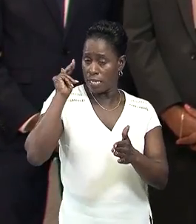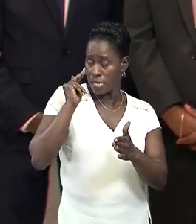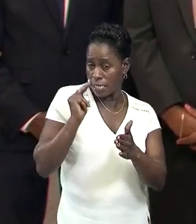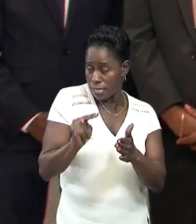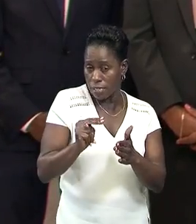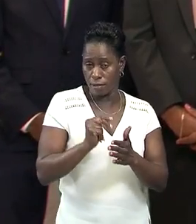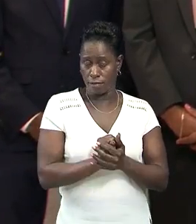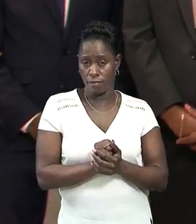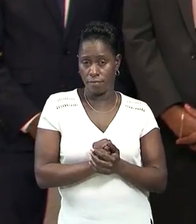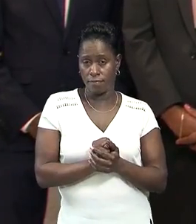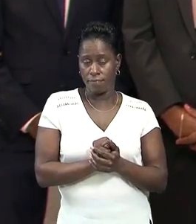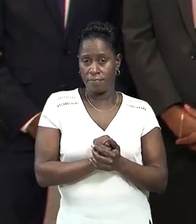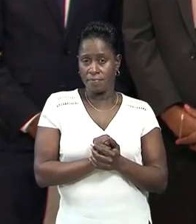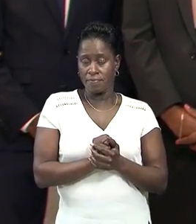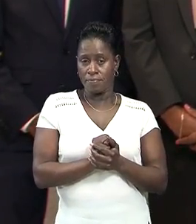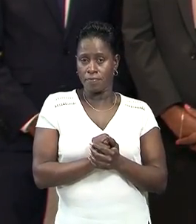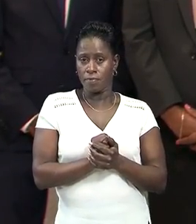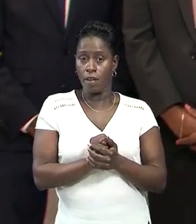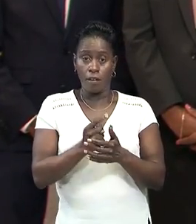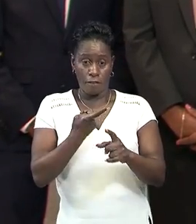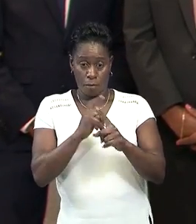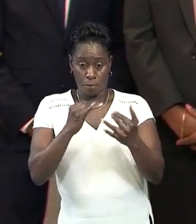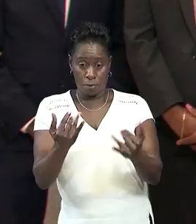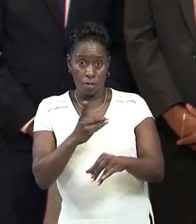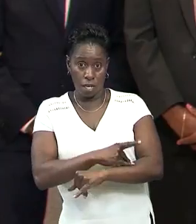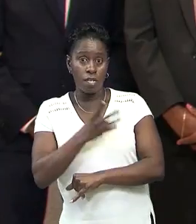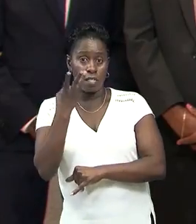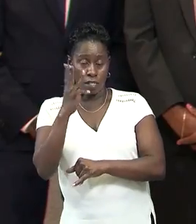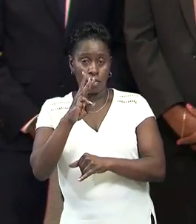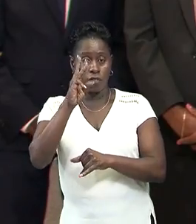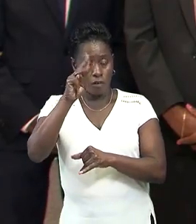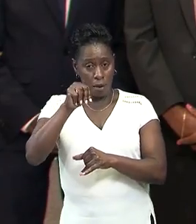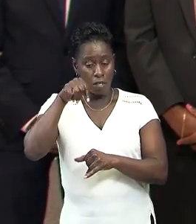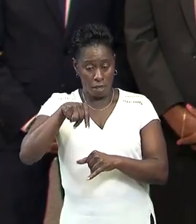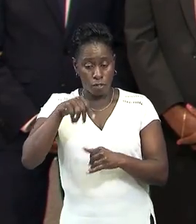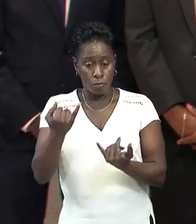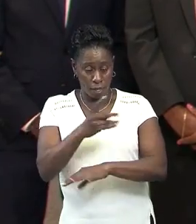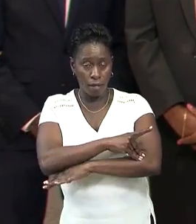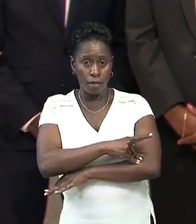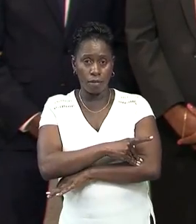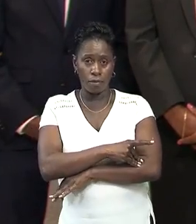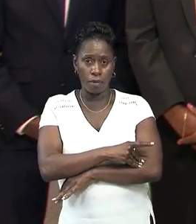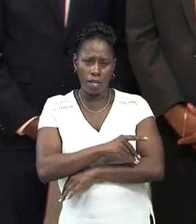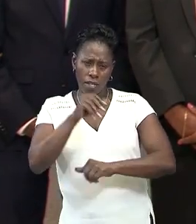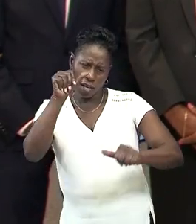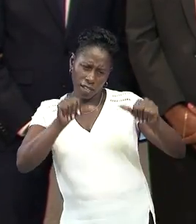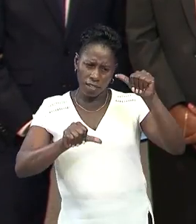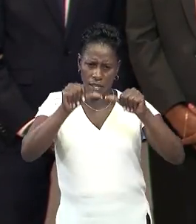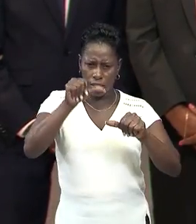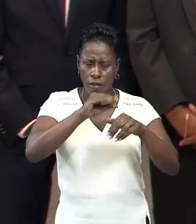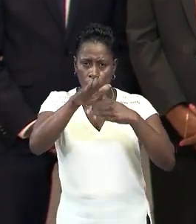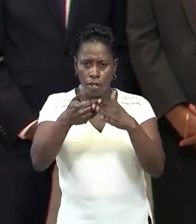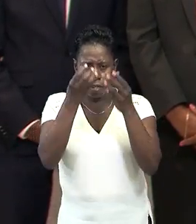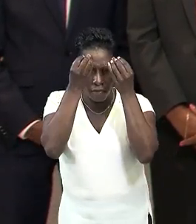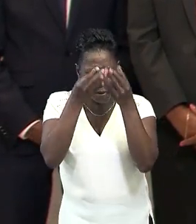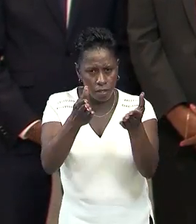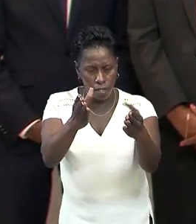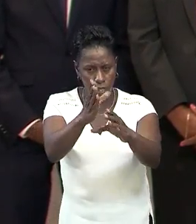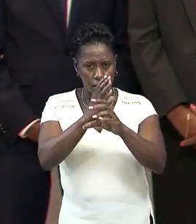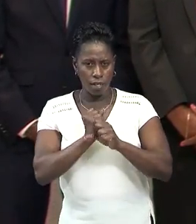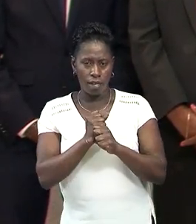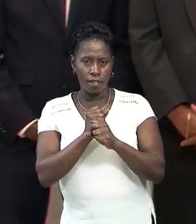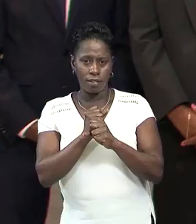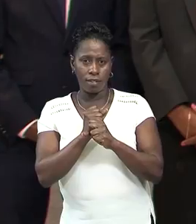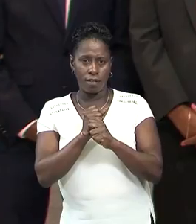required. As of today, 16th of March 2020, we've assessed the information received and arrived